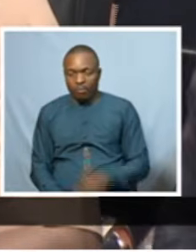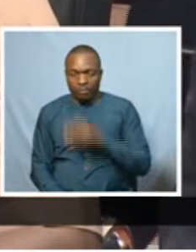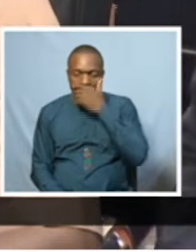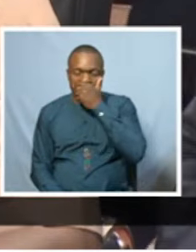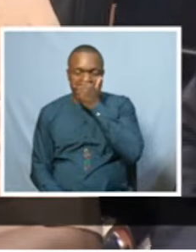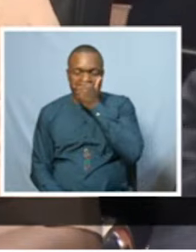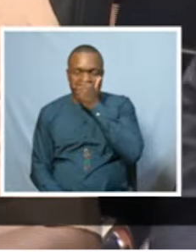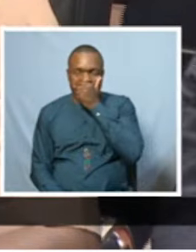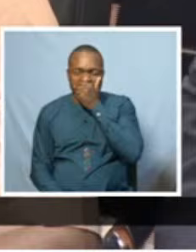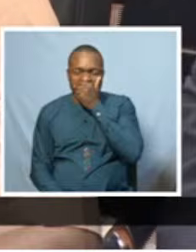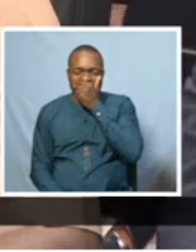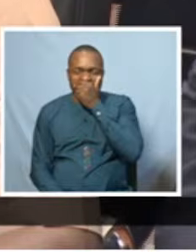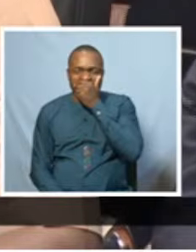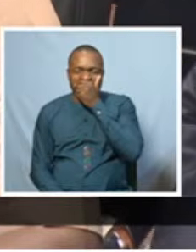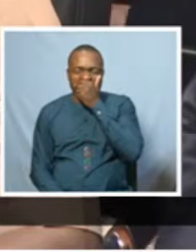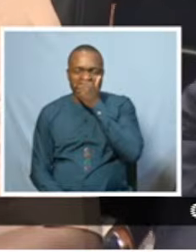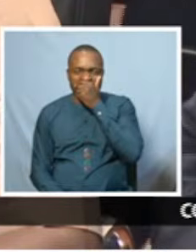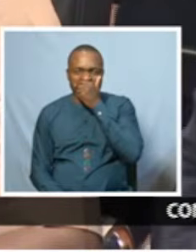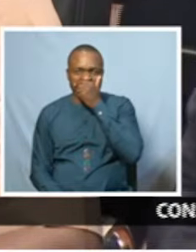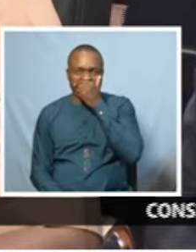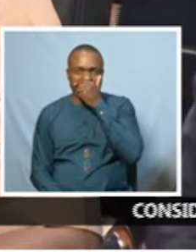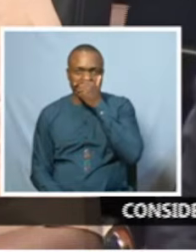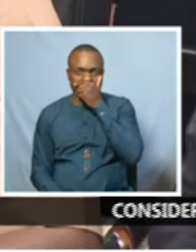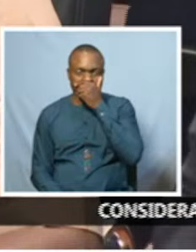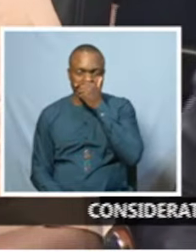Page 10. The